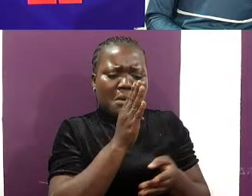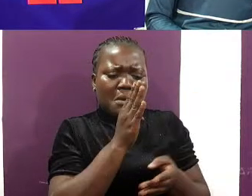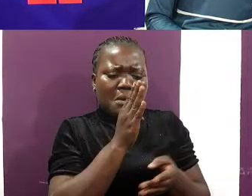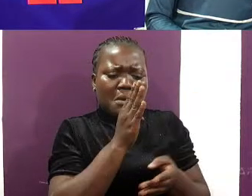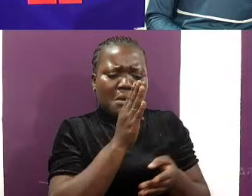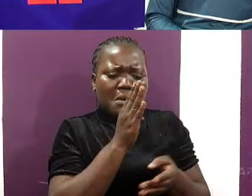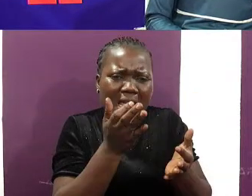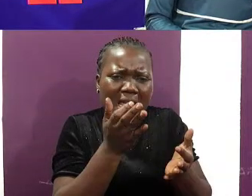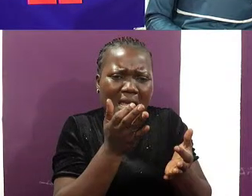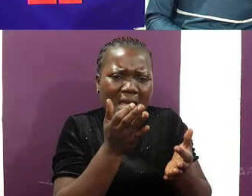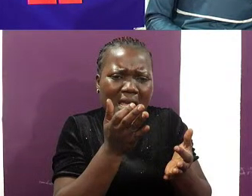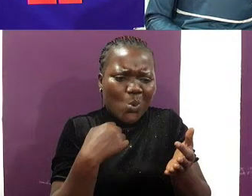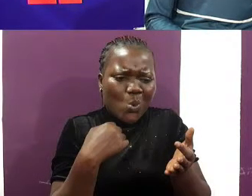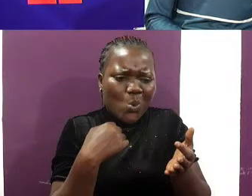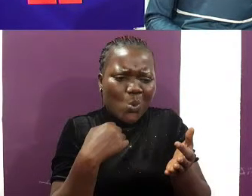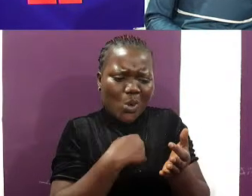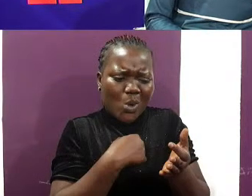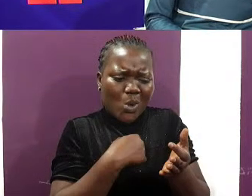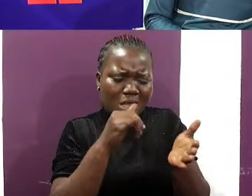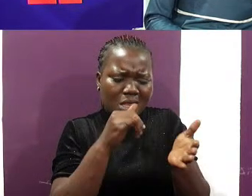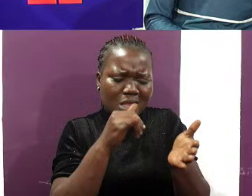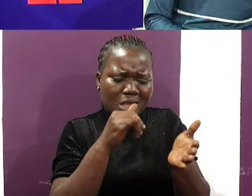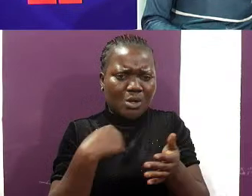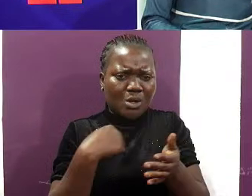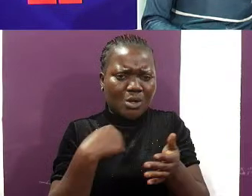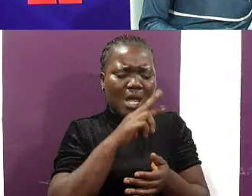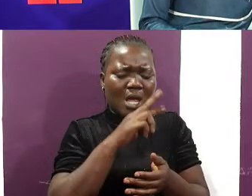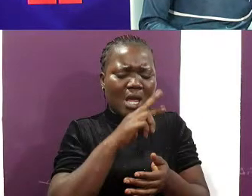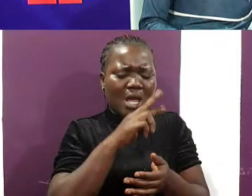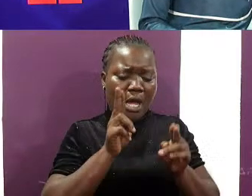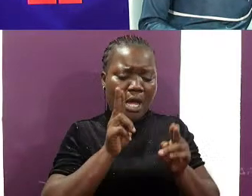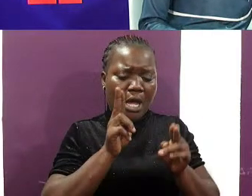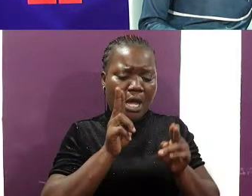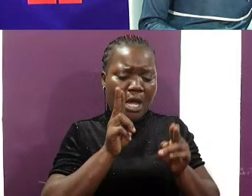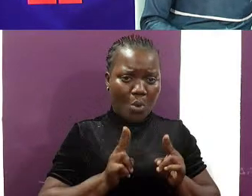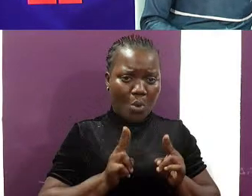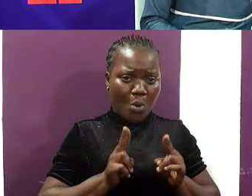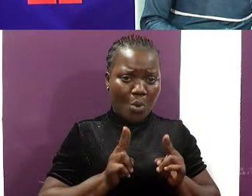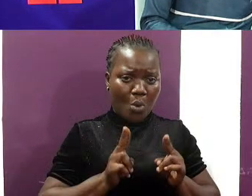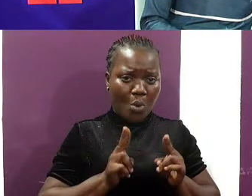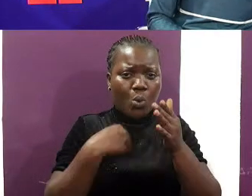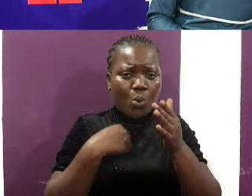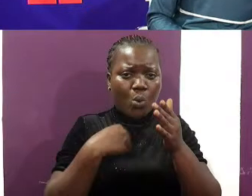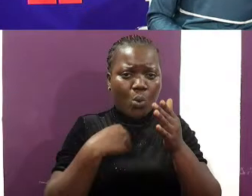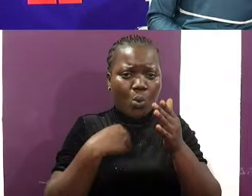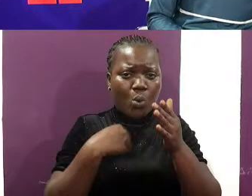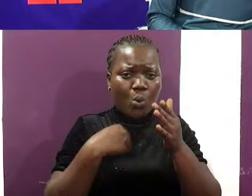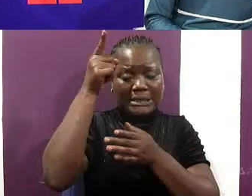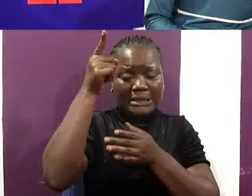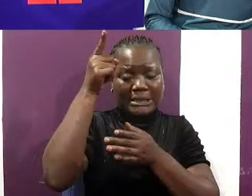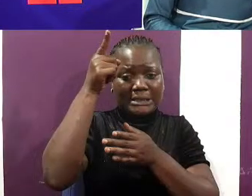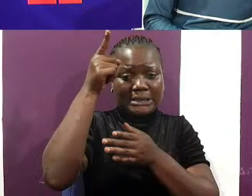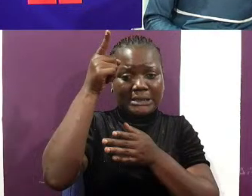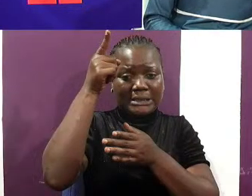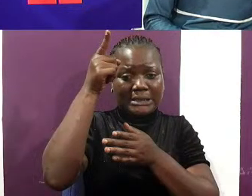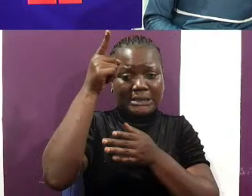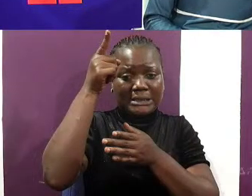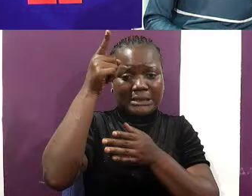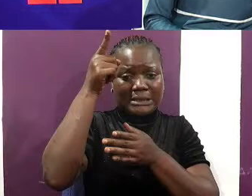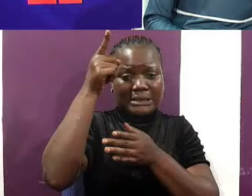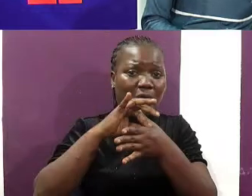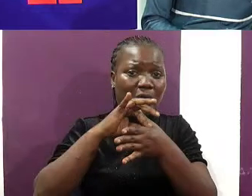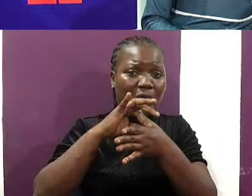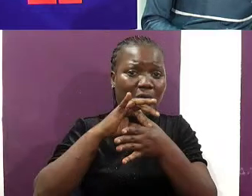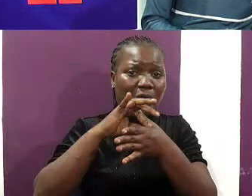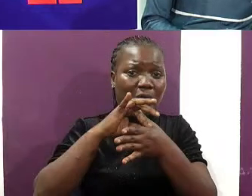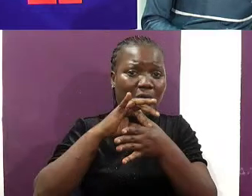walk, Honam fem tibiamono, or quite by quiet, first would say, Honam fem, and your mano assay, aye, say, would be